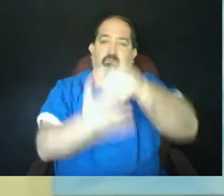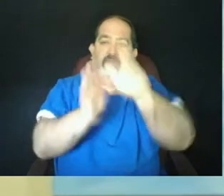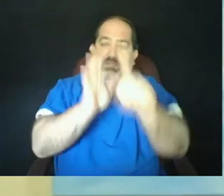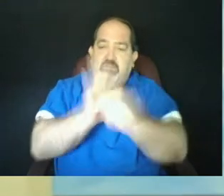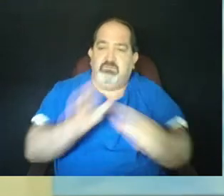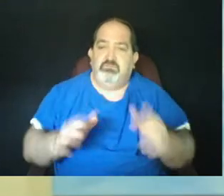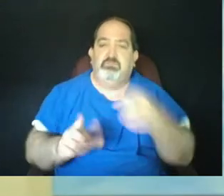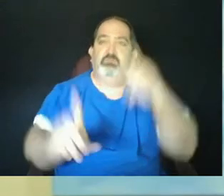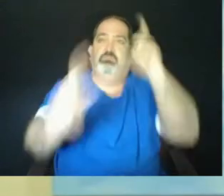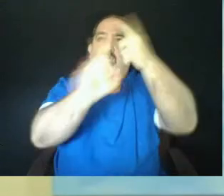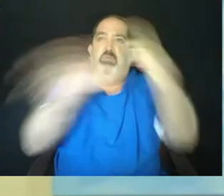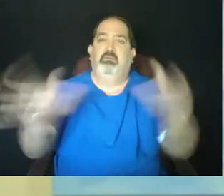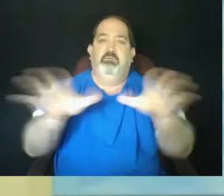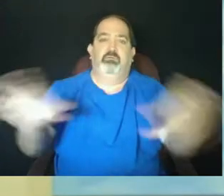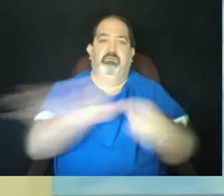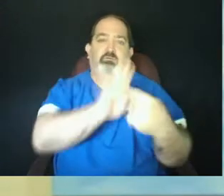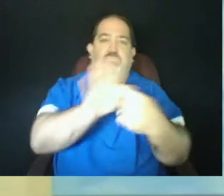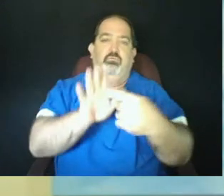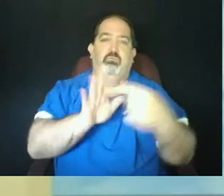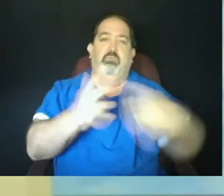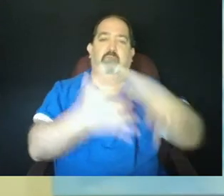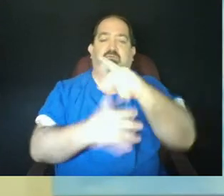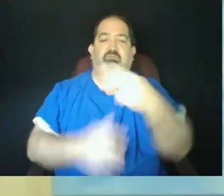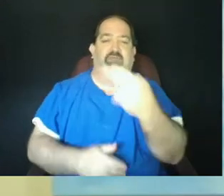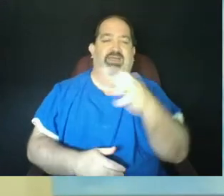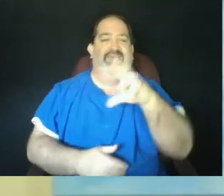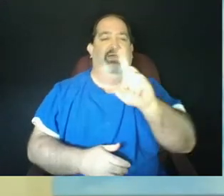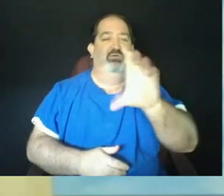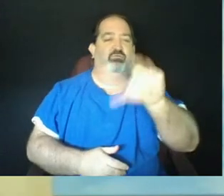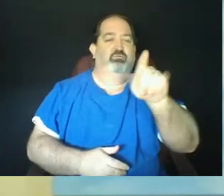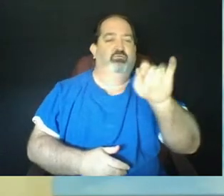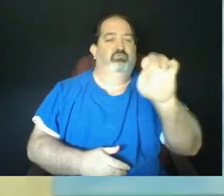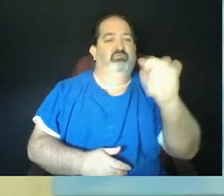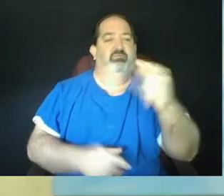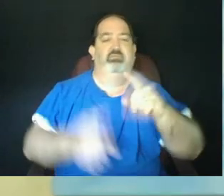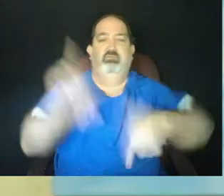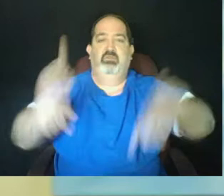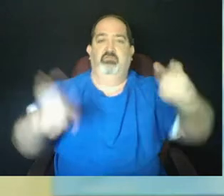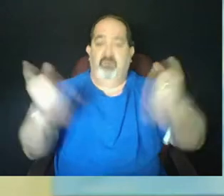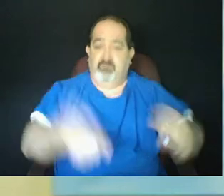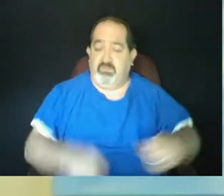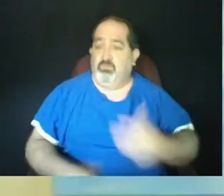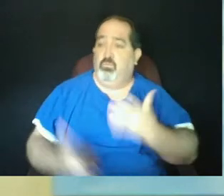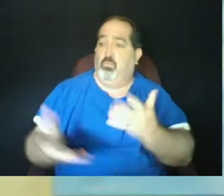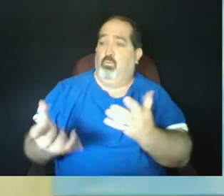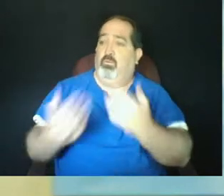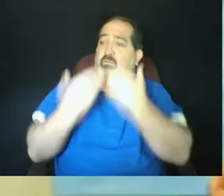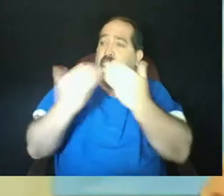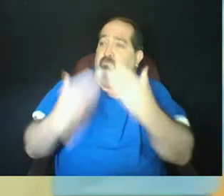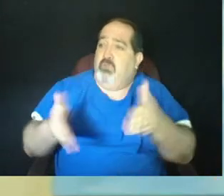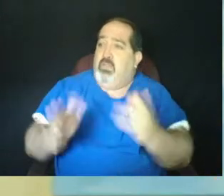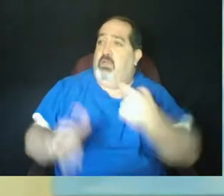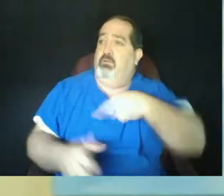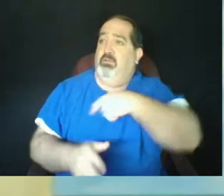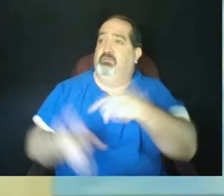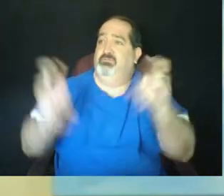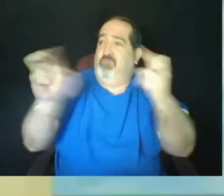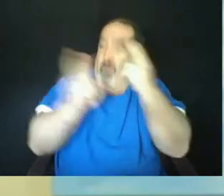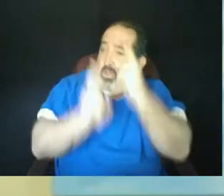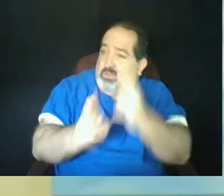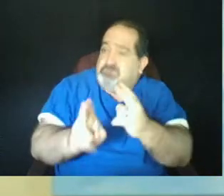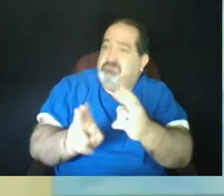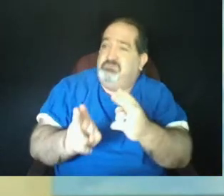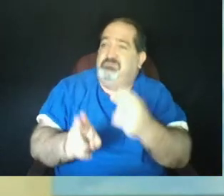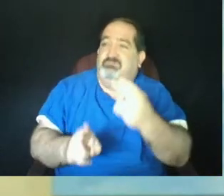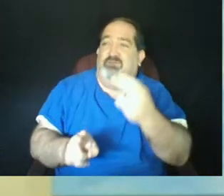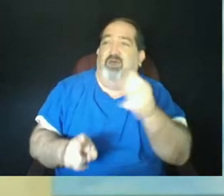activity to share this with the populace has traditionally been hound coursing at various events. We want to thank you for allowing us to hunt on your lands